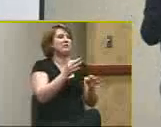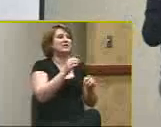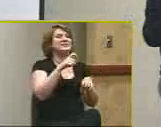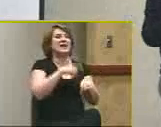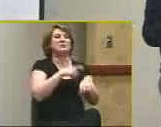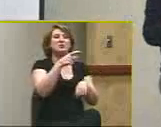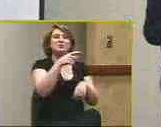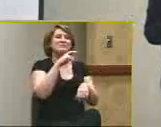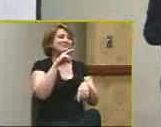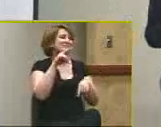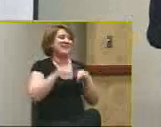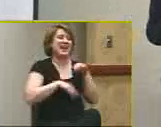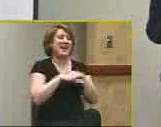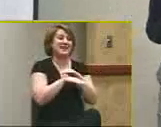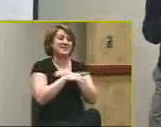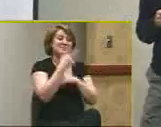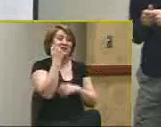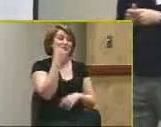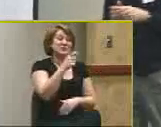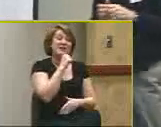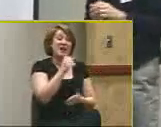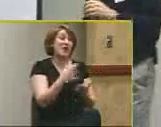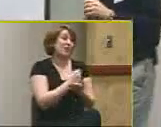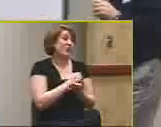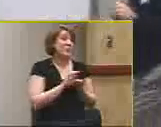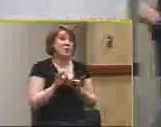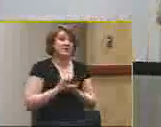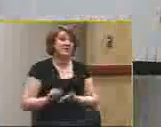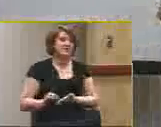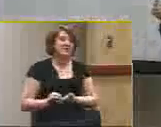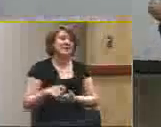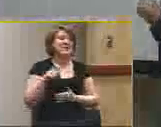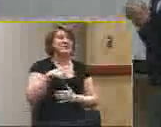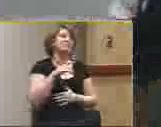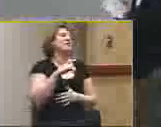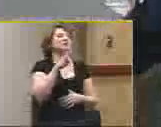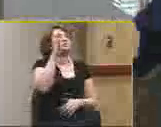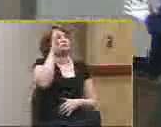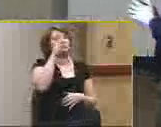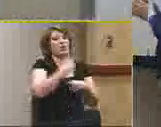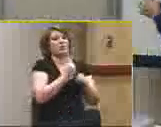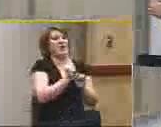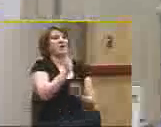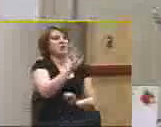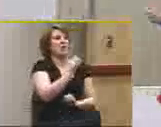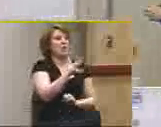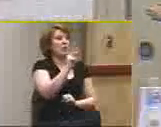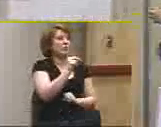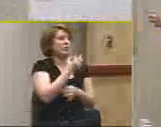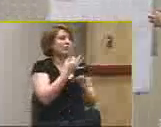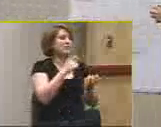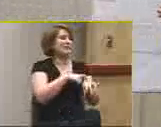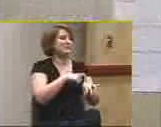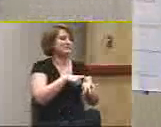have the points for it. You've got to kind of create your own free times. What about the measure?